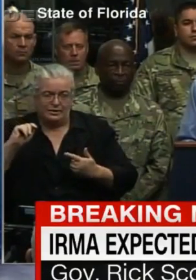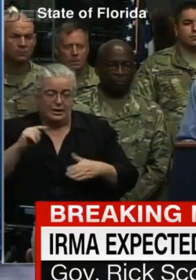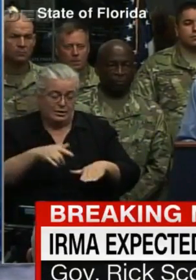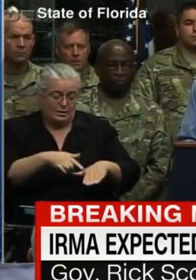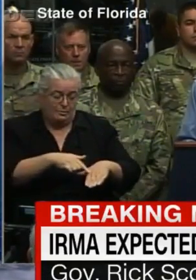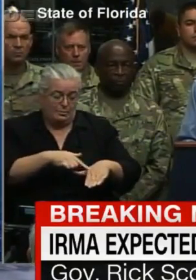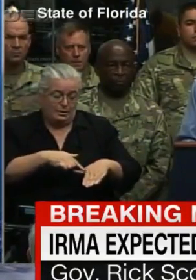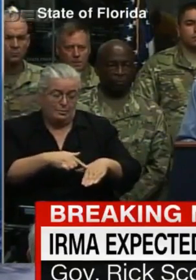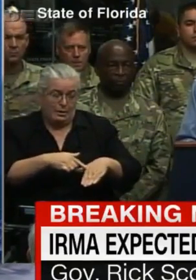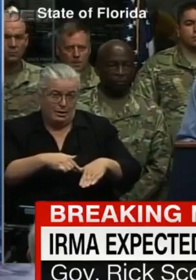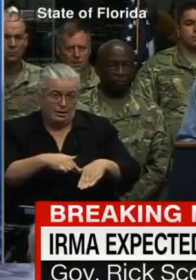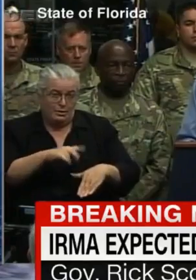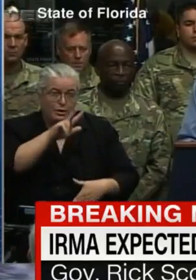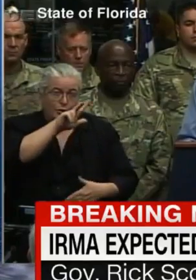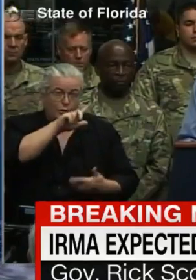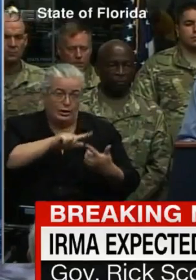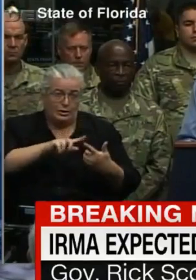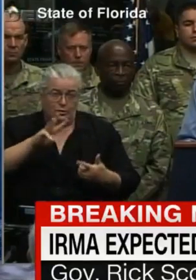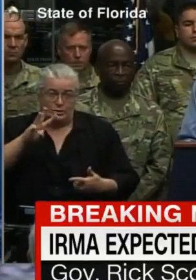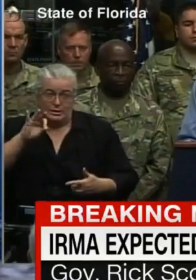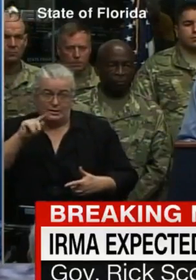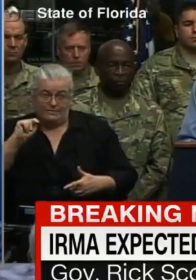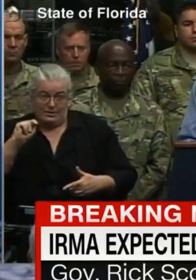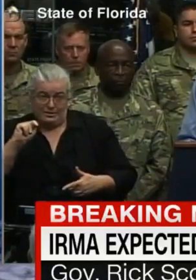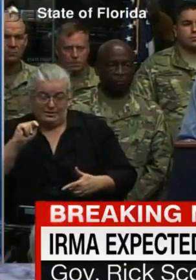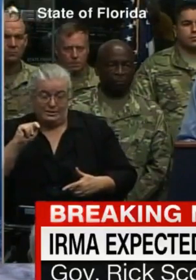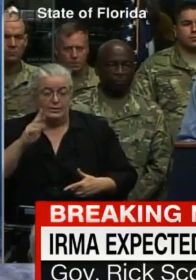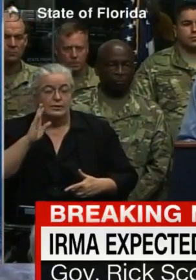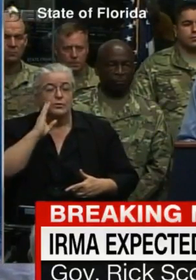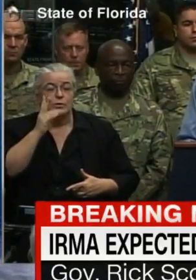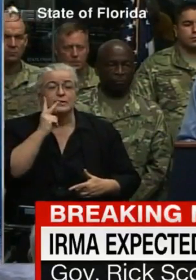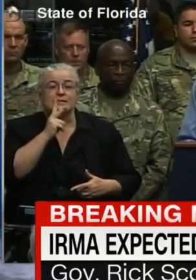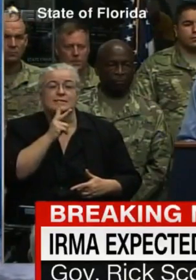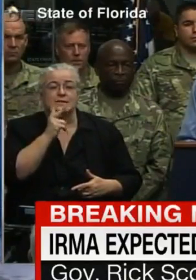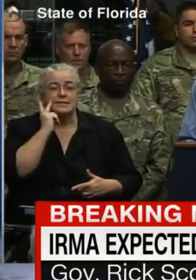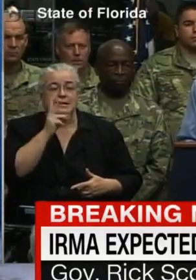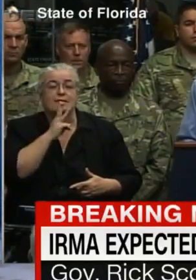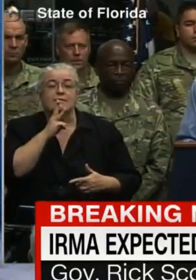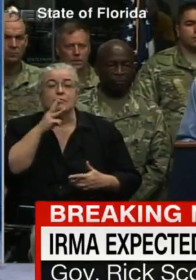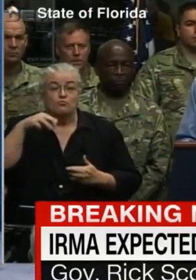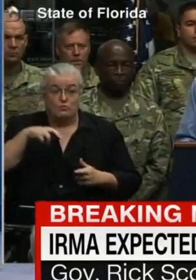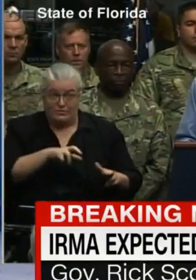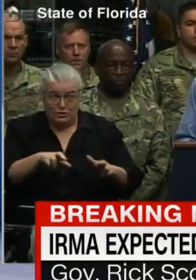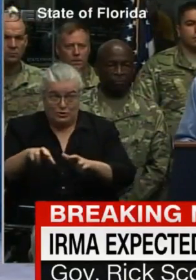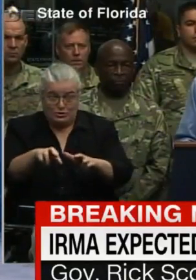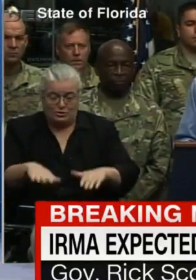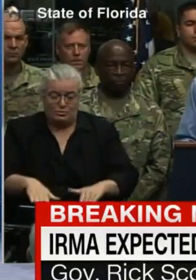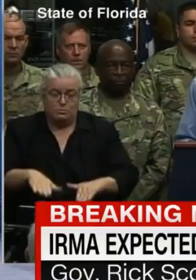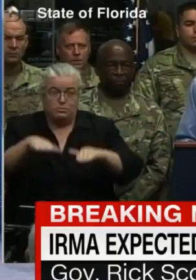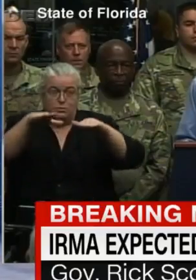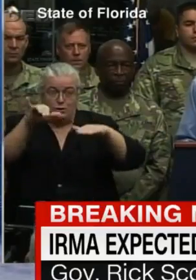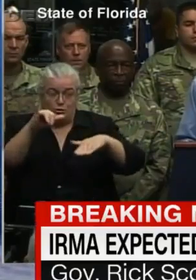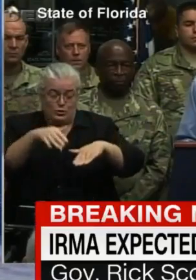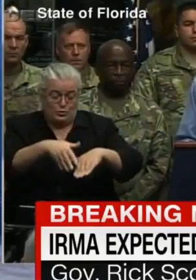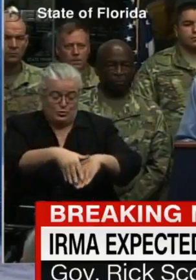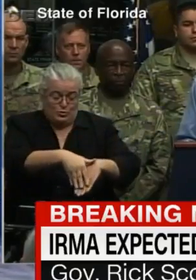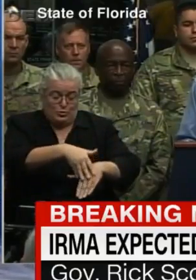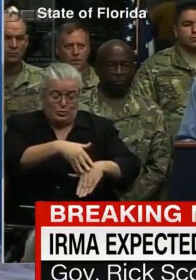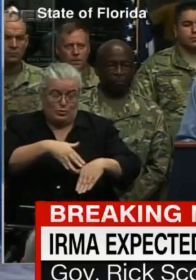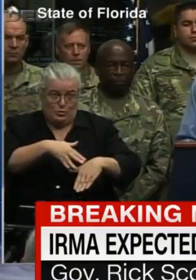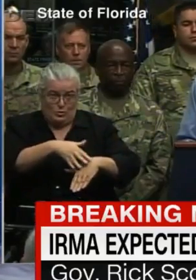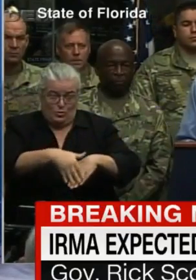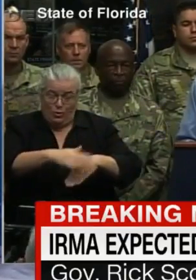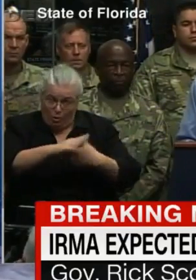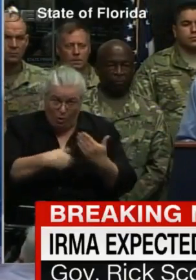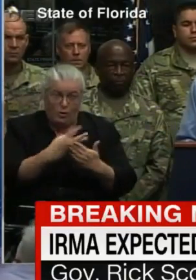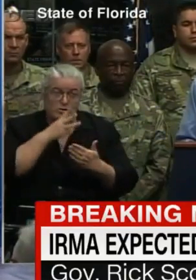feet. We'll also see an increase in flooding of rivers throughout the peninsula. This is clearly a life-threatening